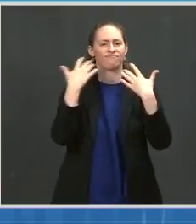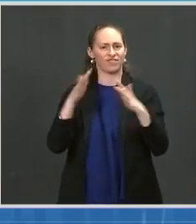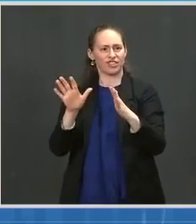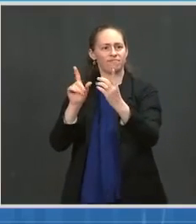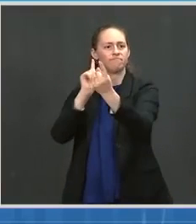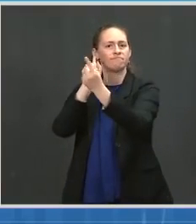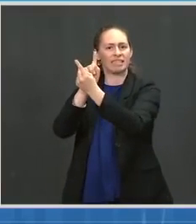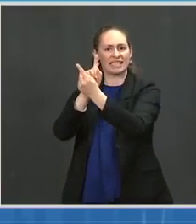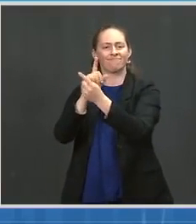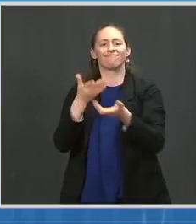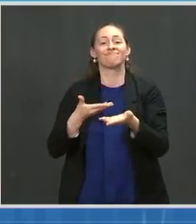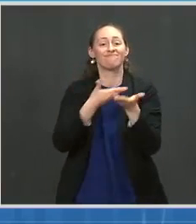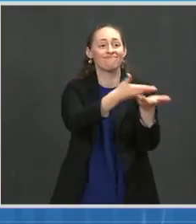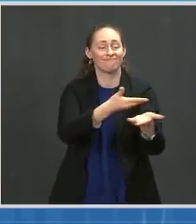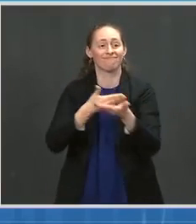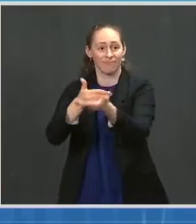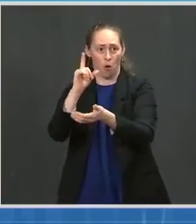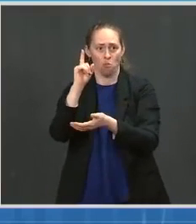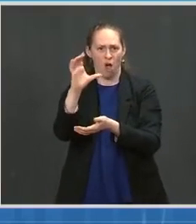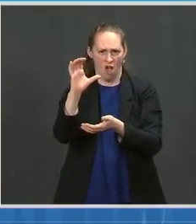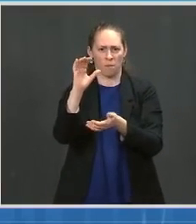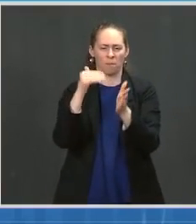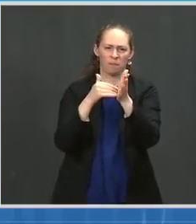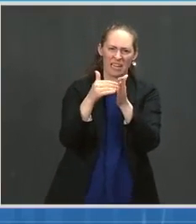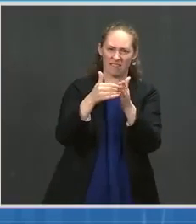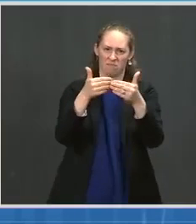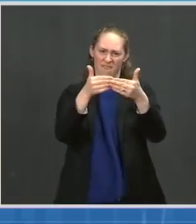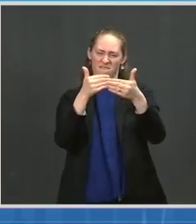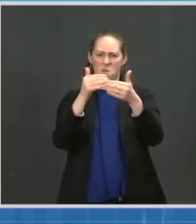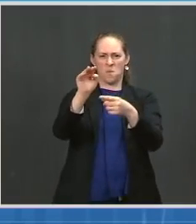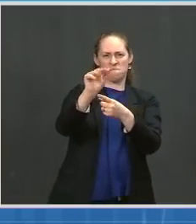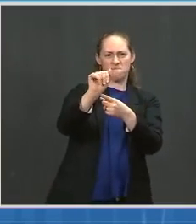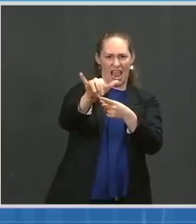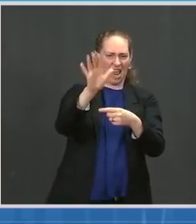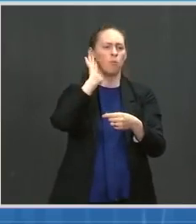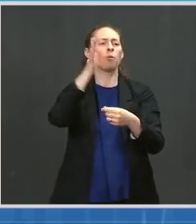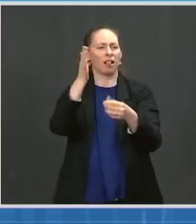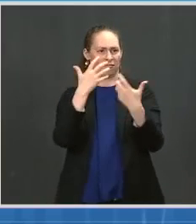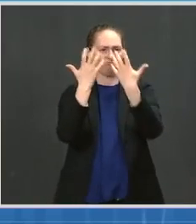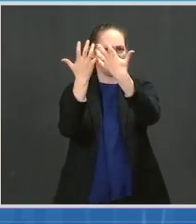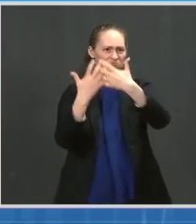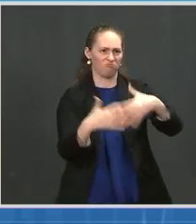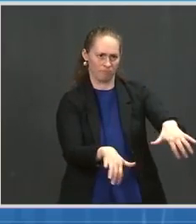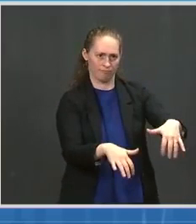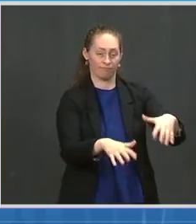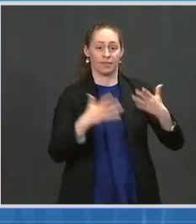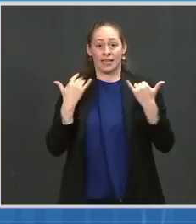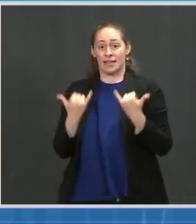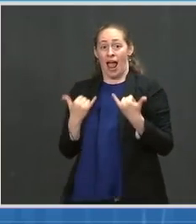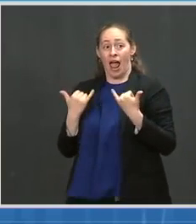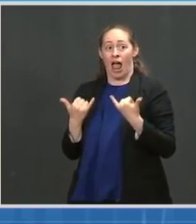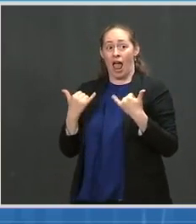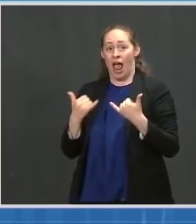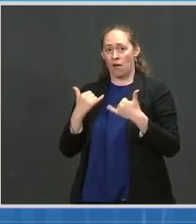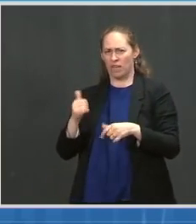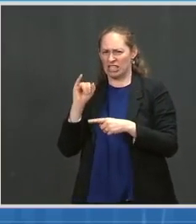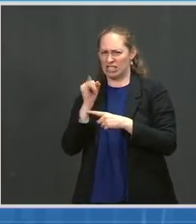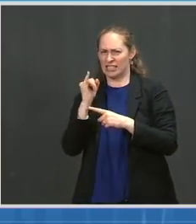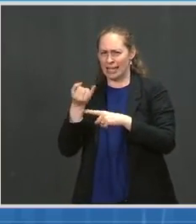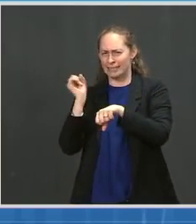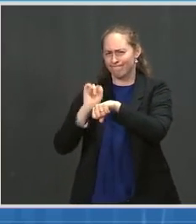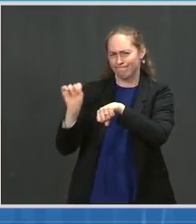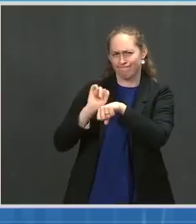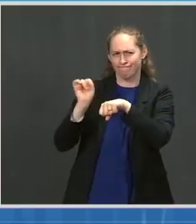May. And on Johnson & Johnson, the company is working closely with the FDA to resolve any manufacturing